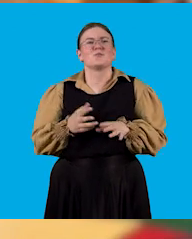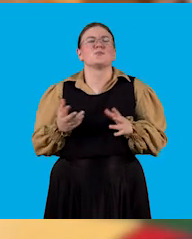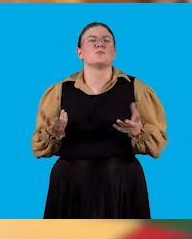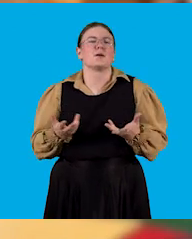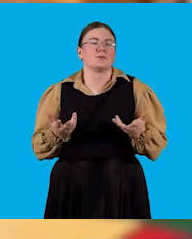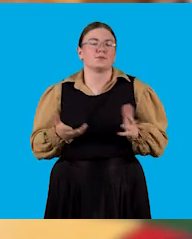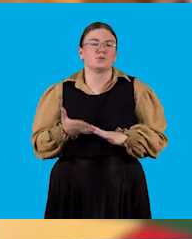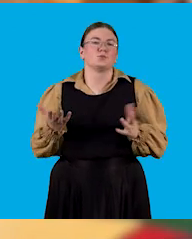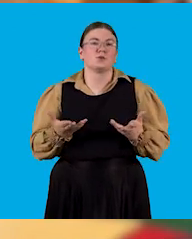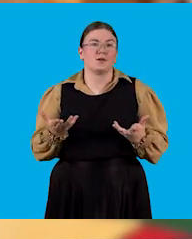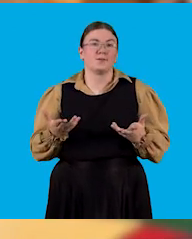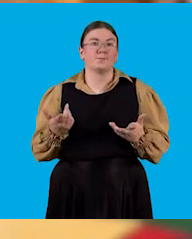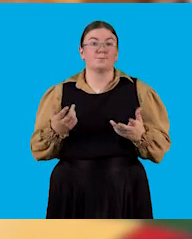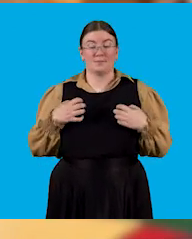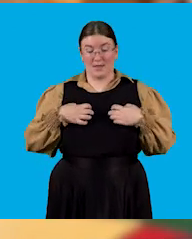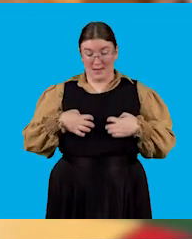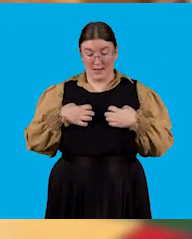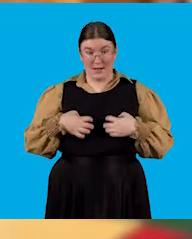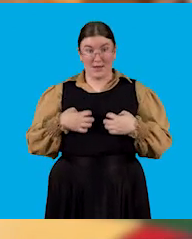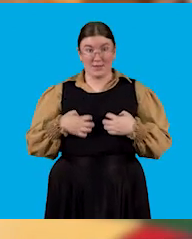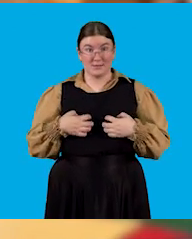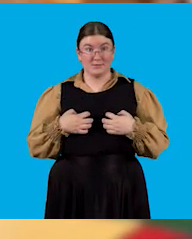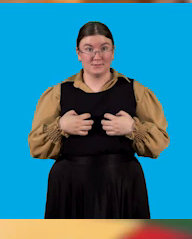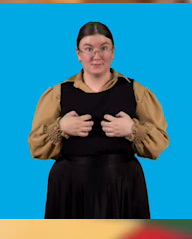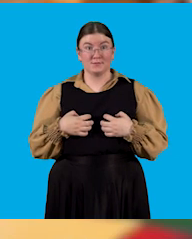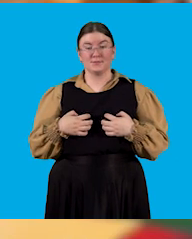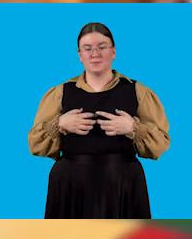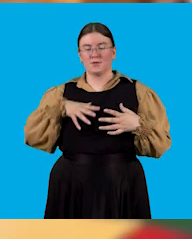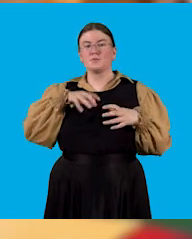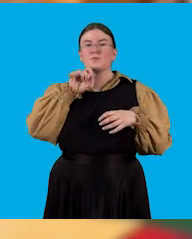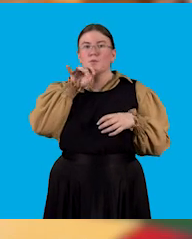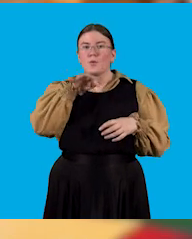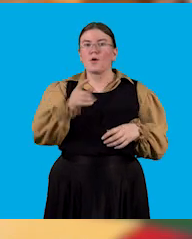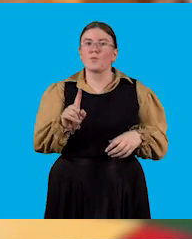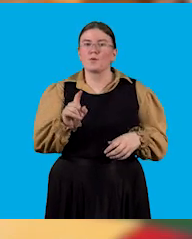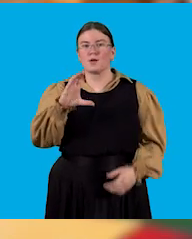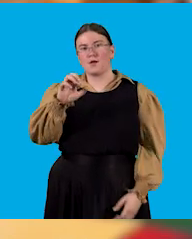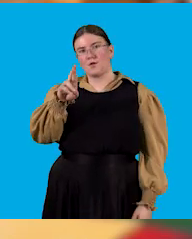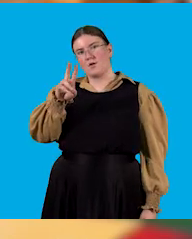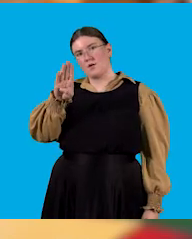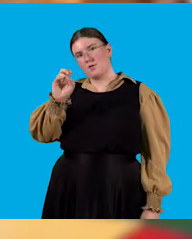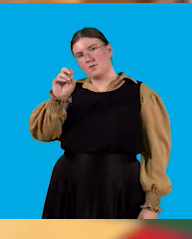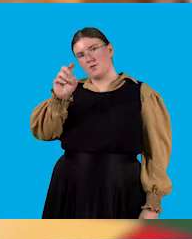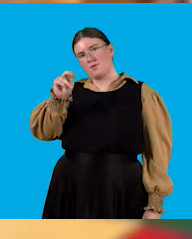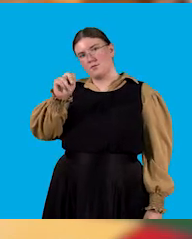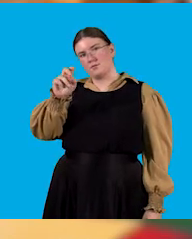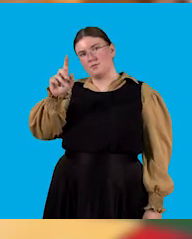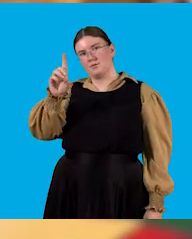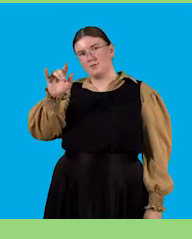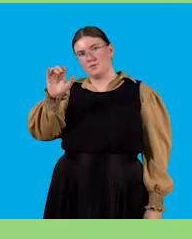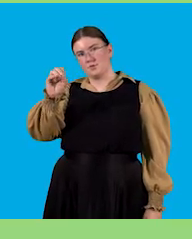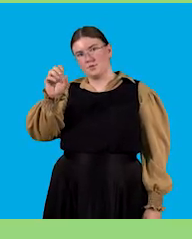of excretion in the lung. The lung is excreting carbon dioxide as you